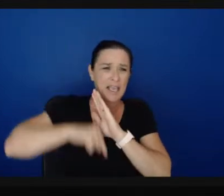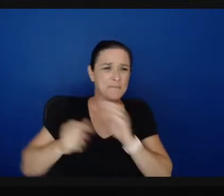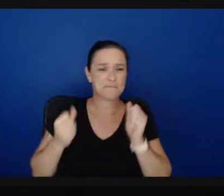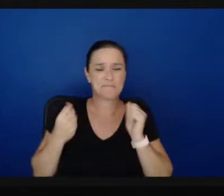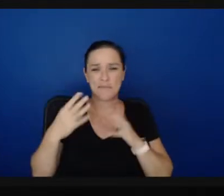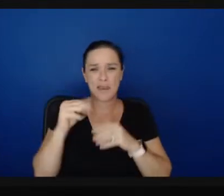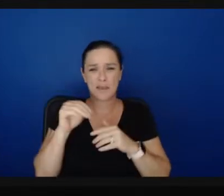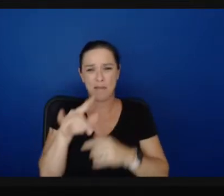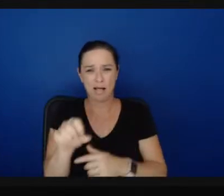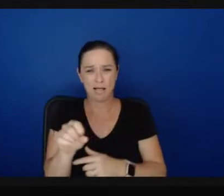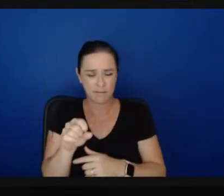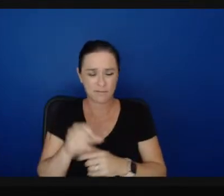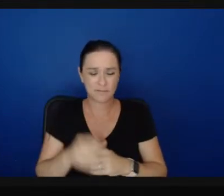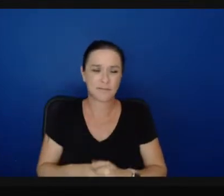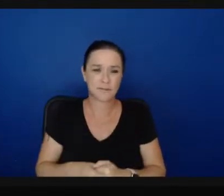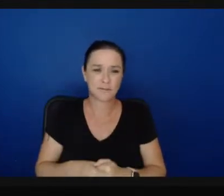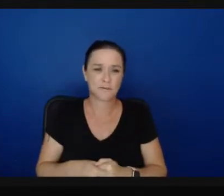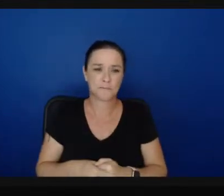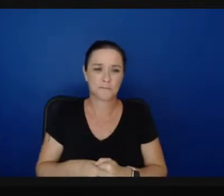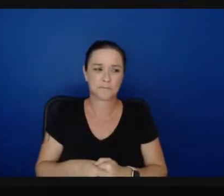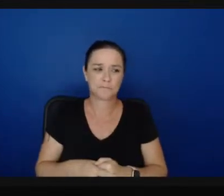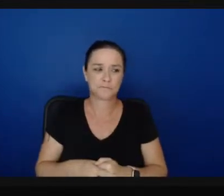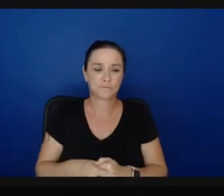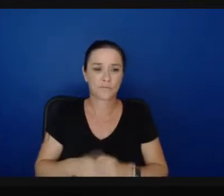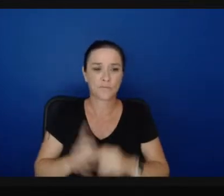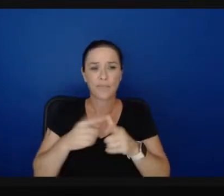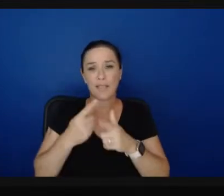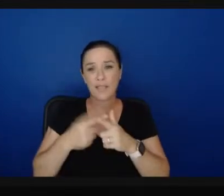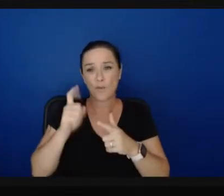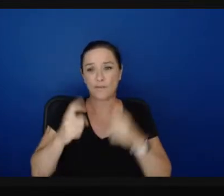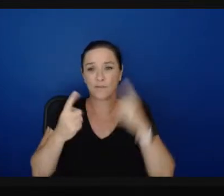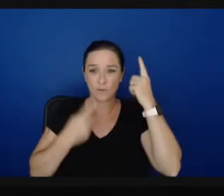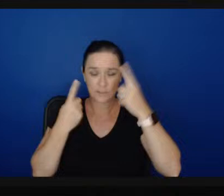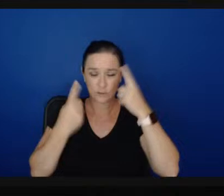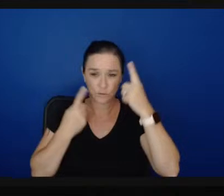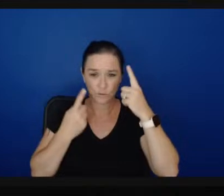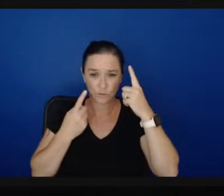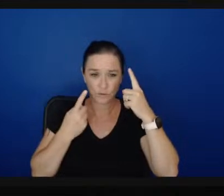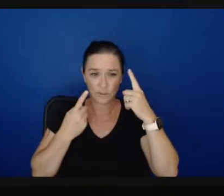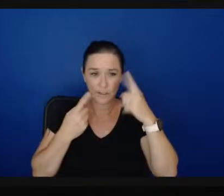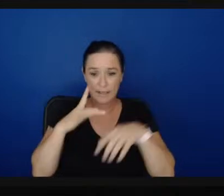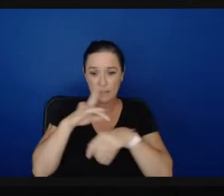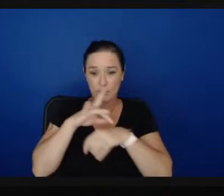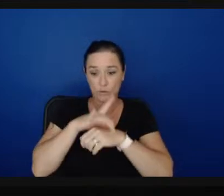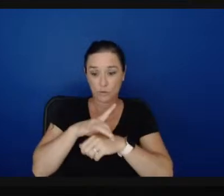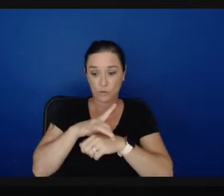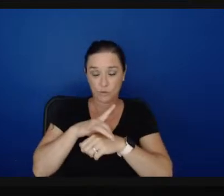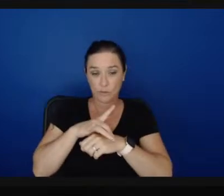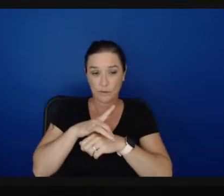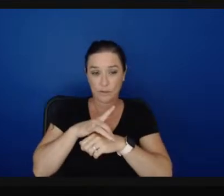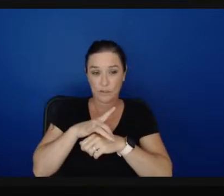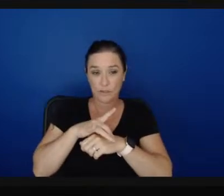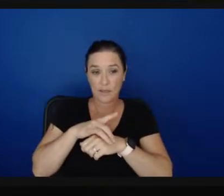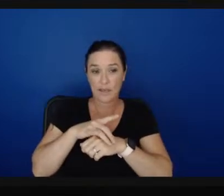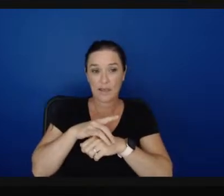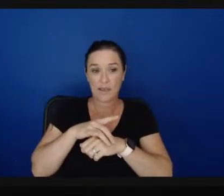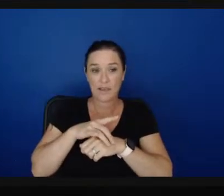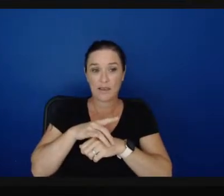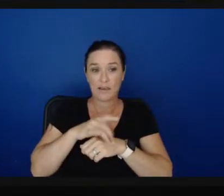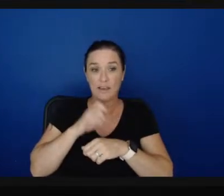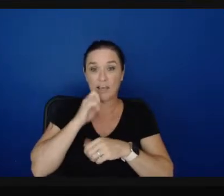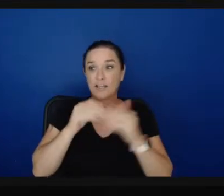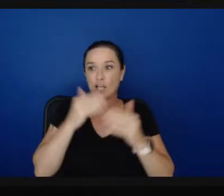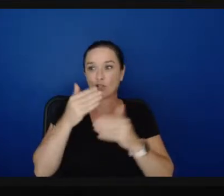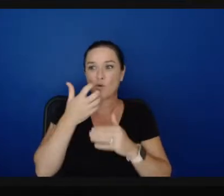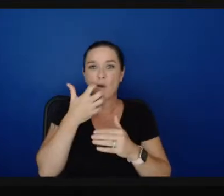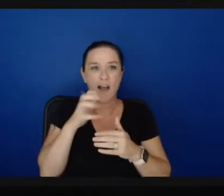into the earth, right? And then you have to consider, is the earth not too hot where you can have liquid